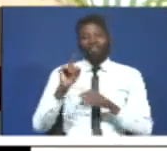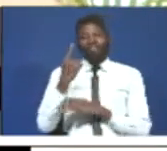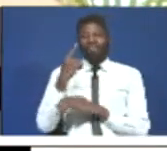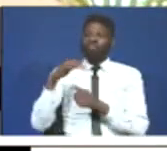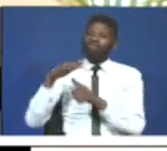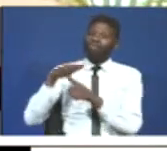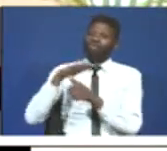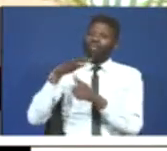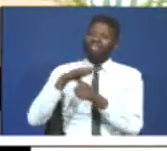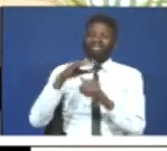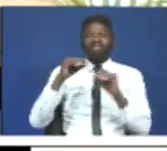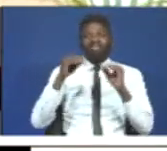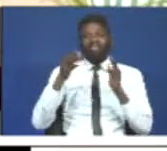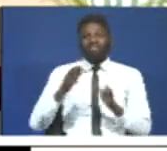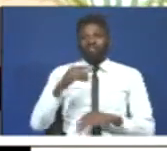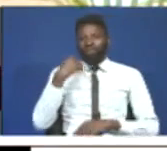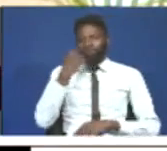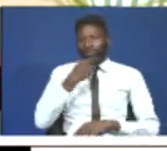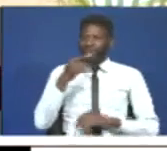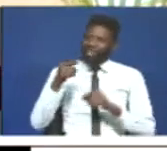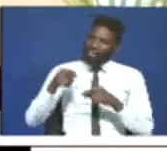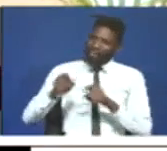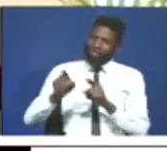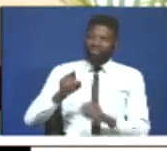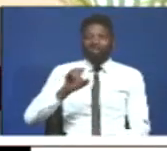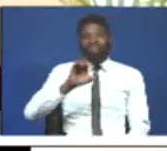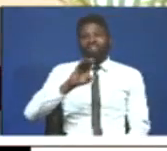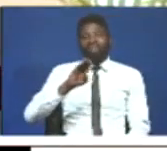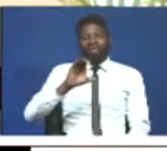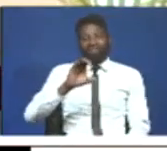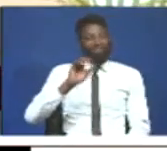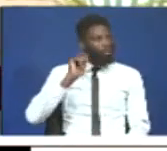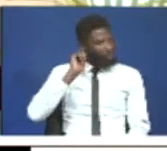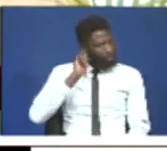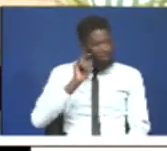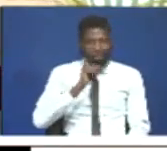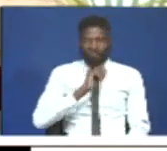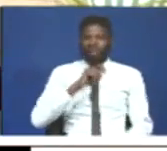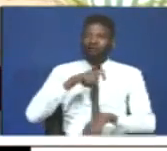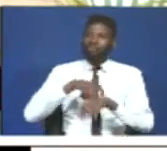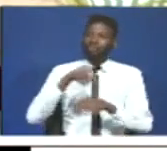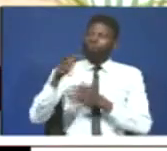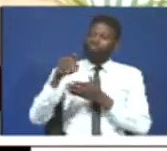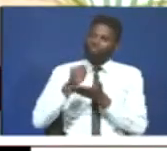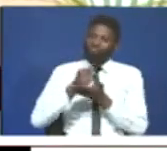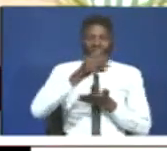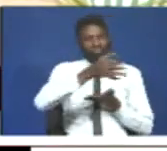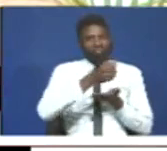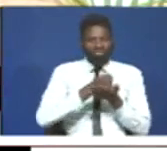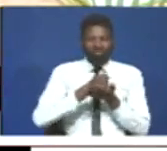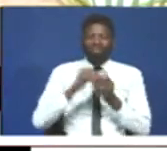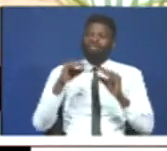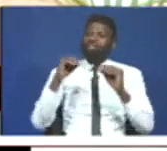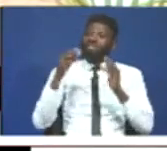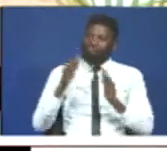teachers that are CBC compliant when they are hiring the teachers the 30 000